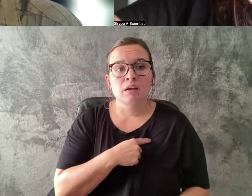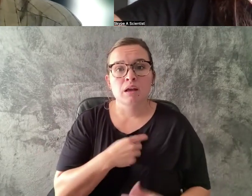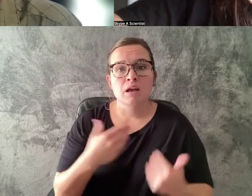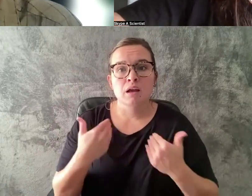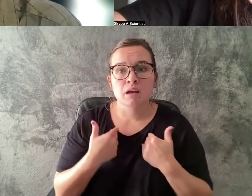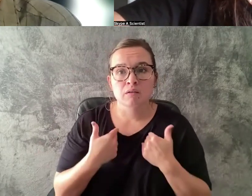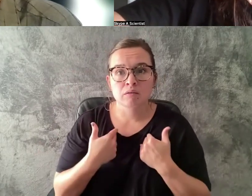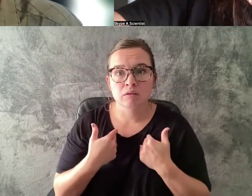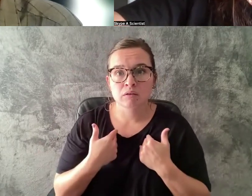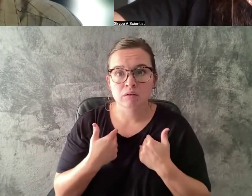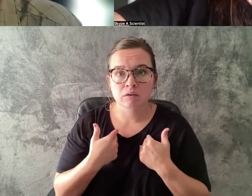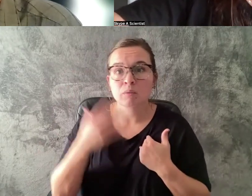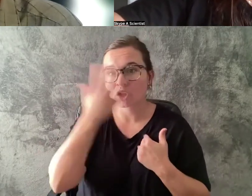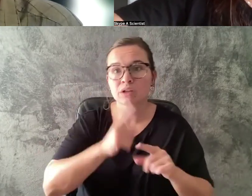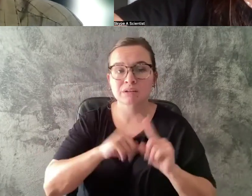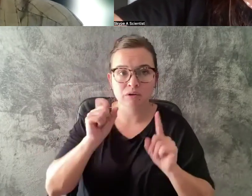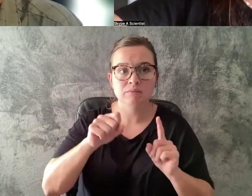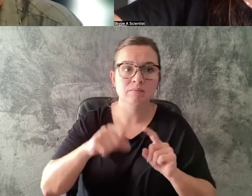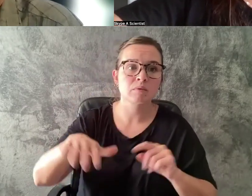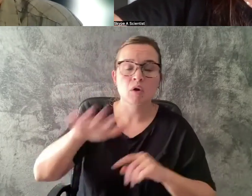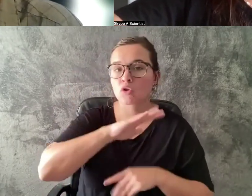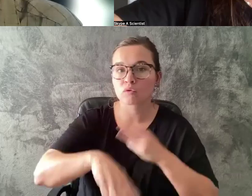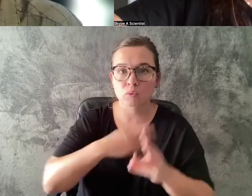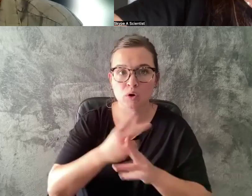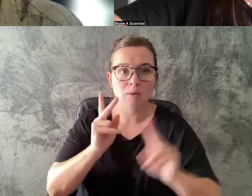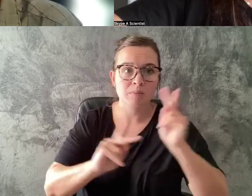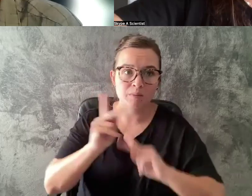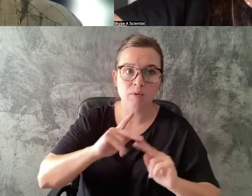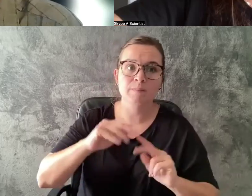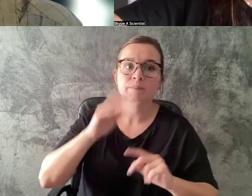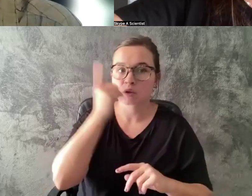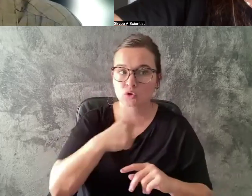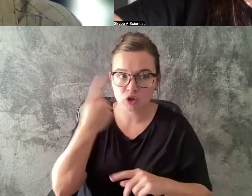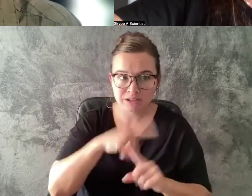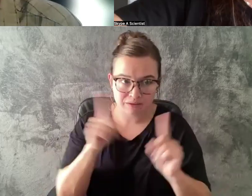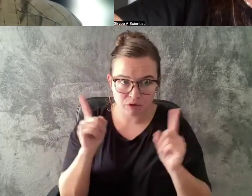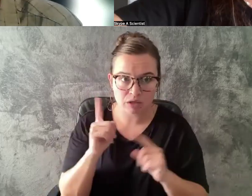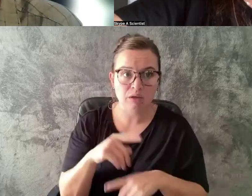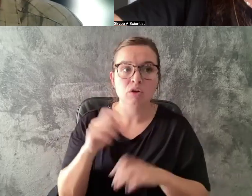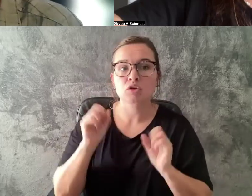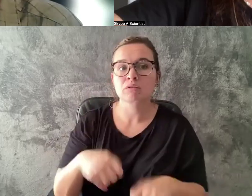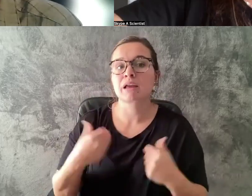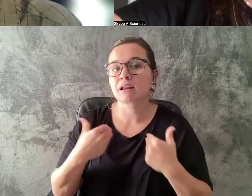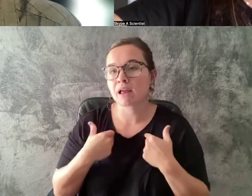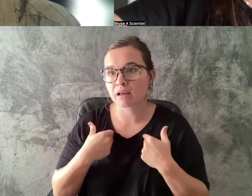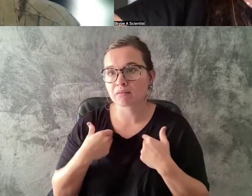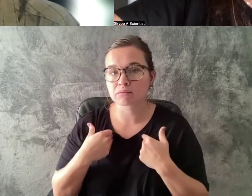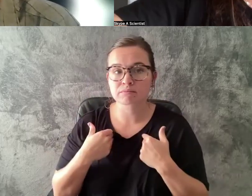we have like we do look different. As you look around the world, like there are people around the world, people look different. You can have like,